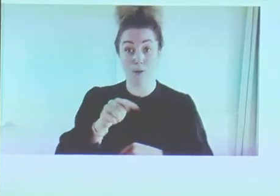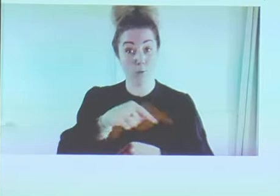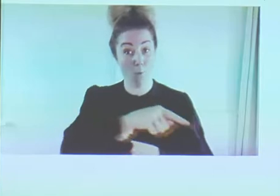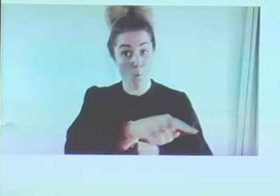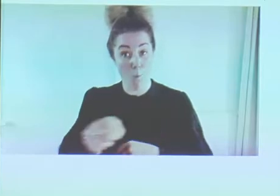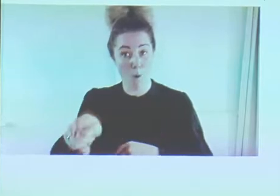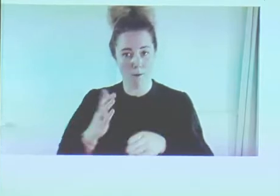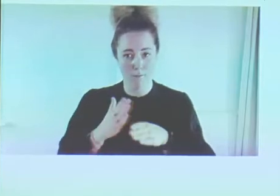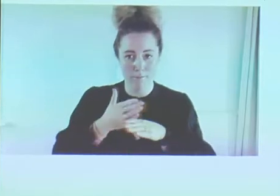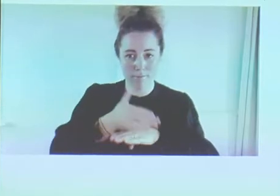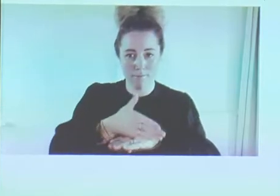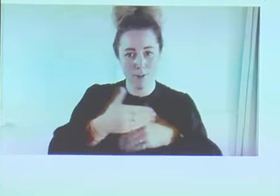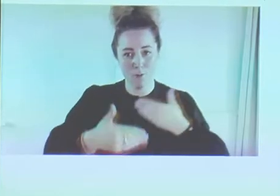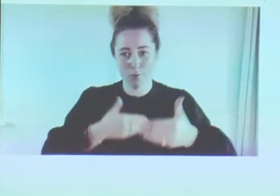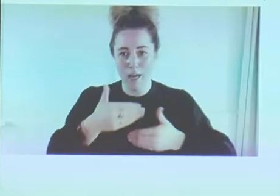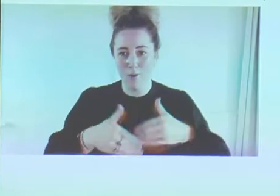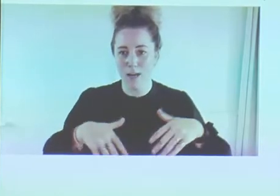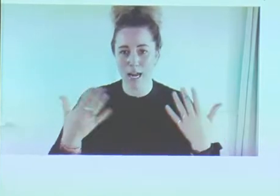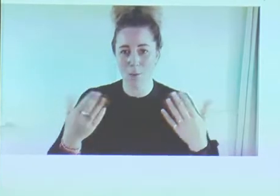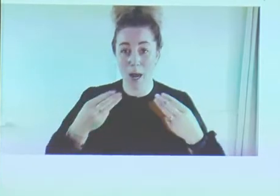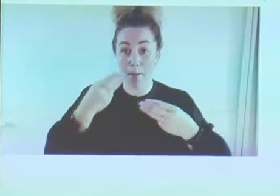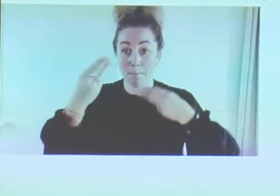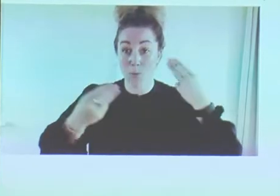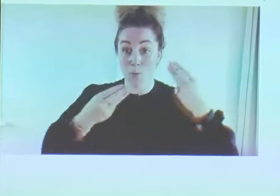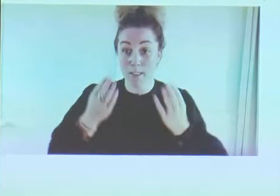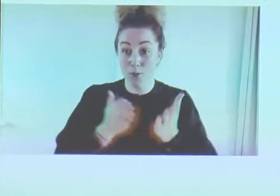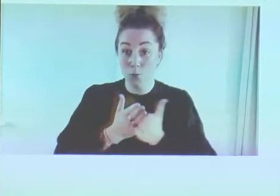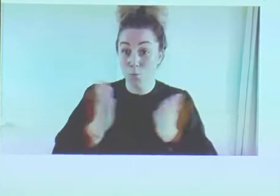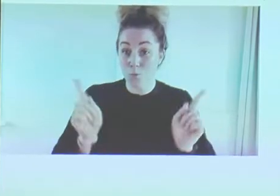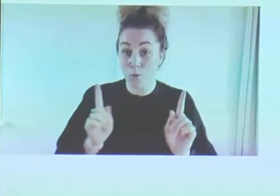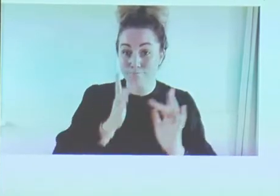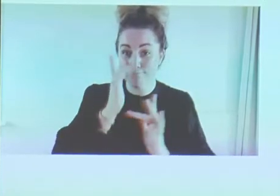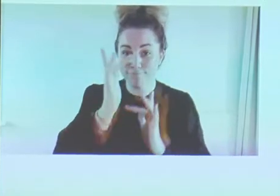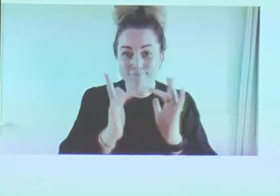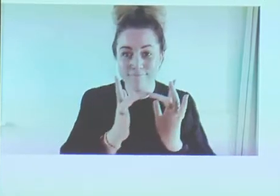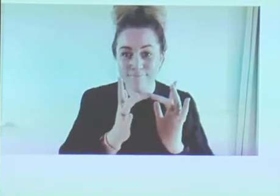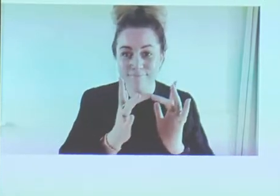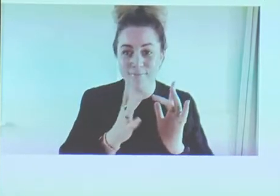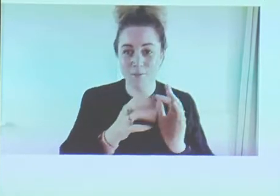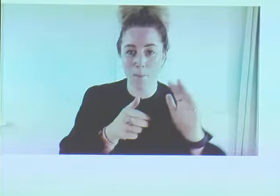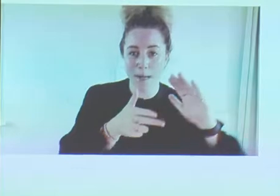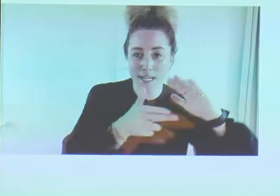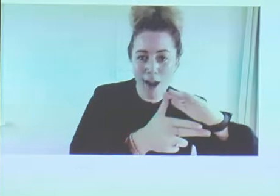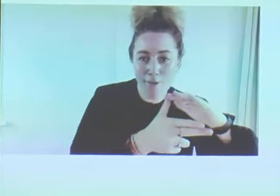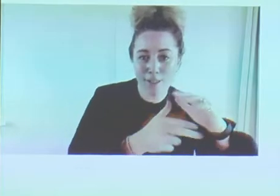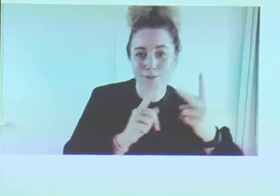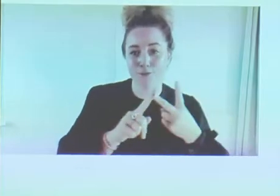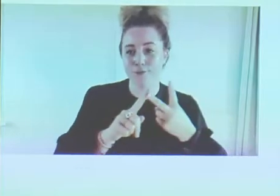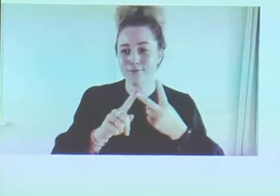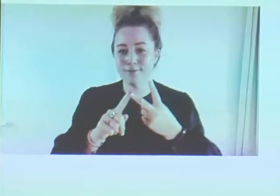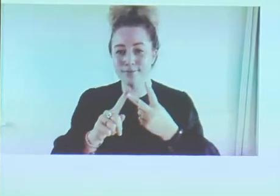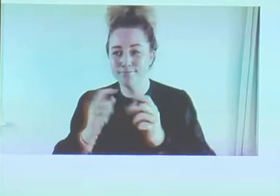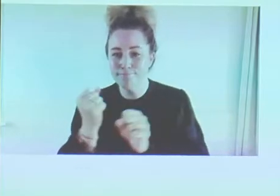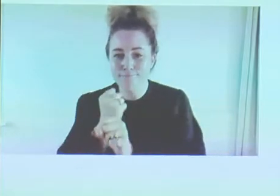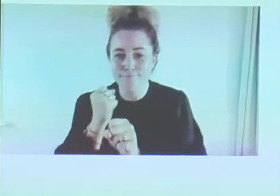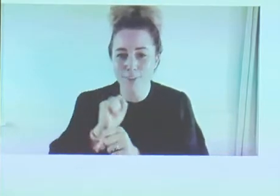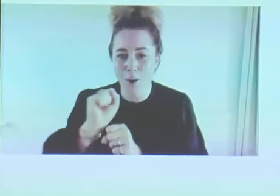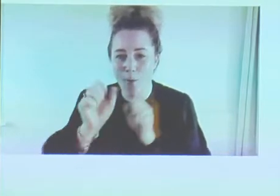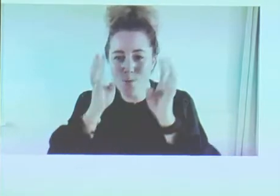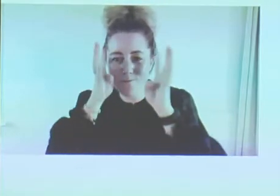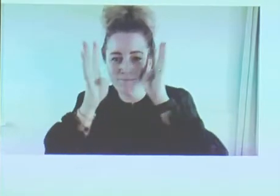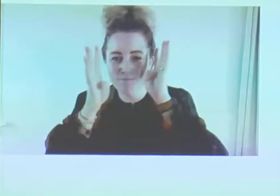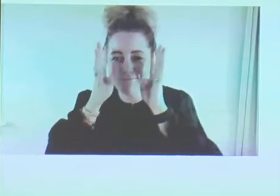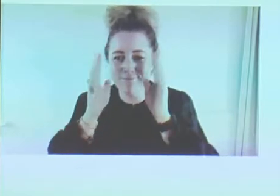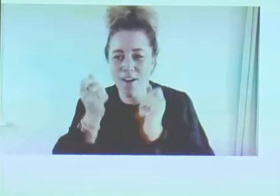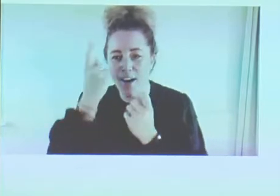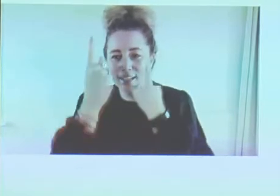on music rang live through our online networks from garages and makeshift Studios creative ideas were